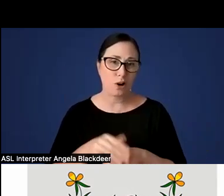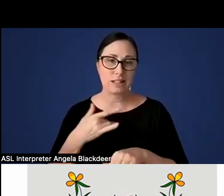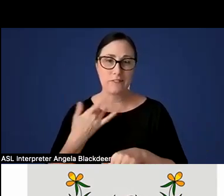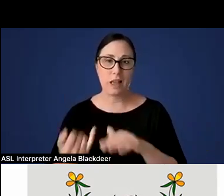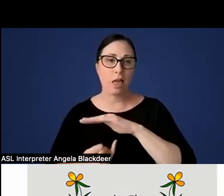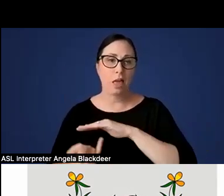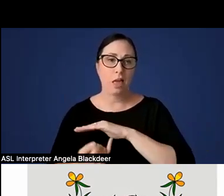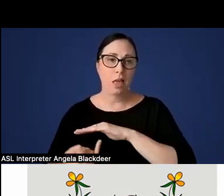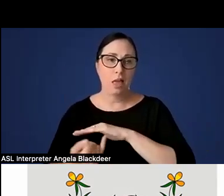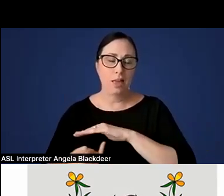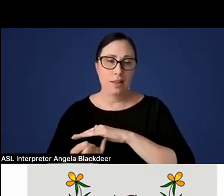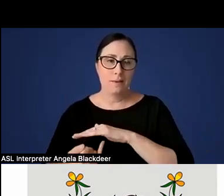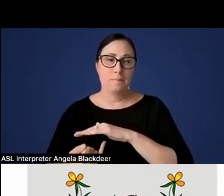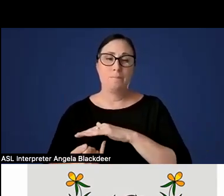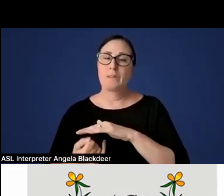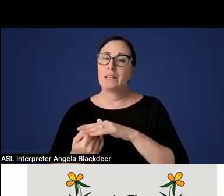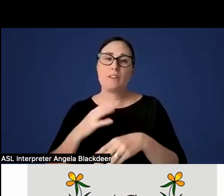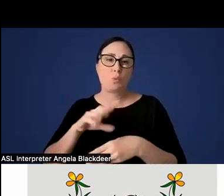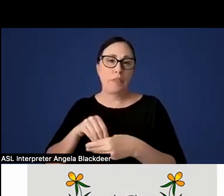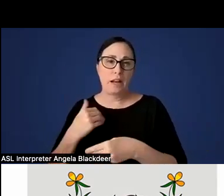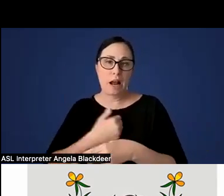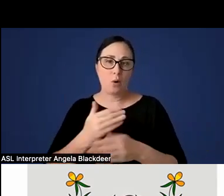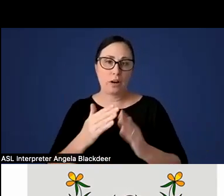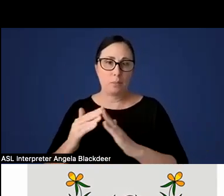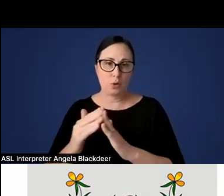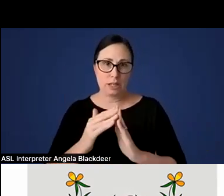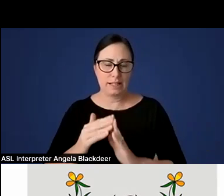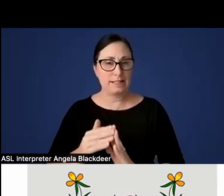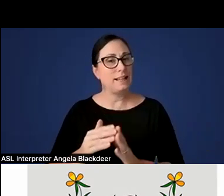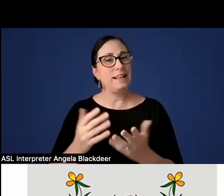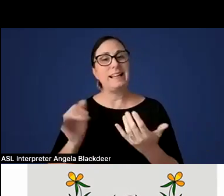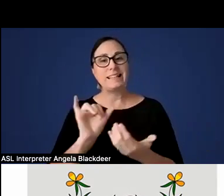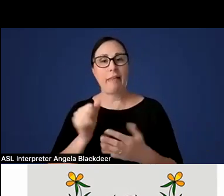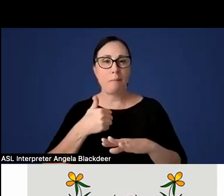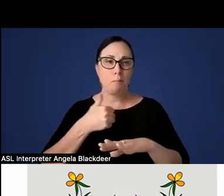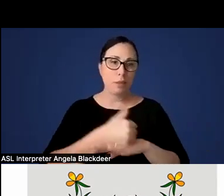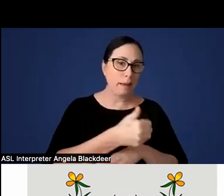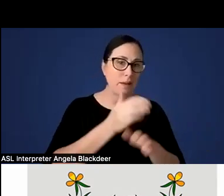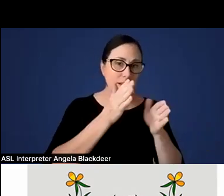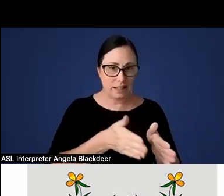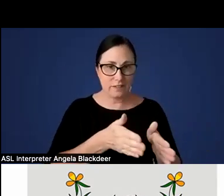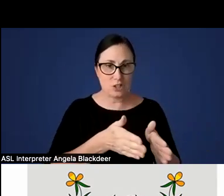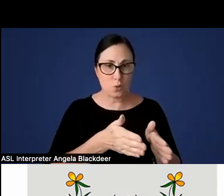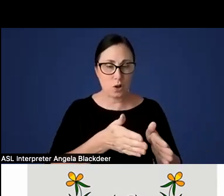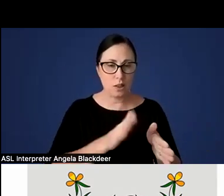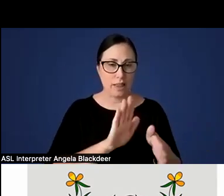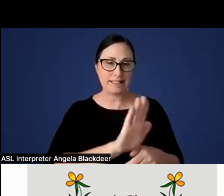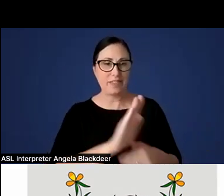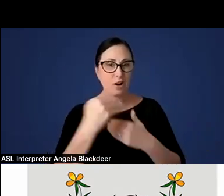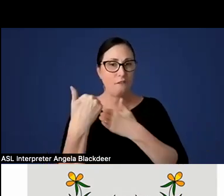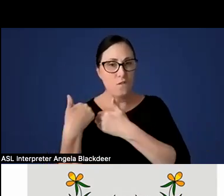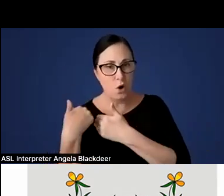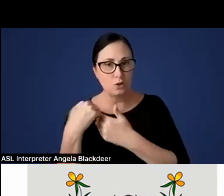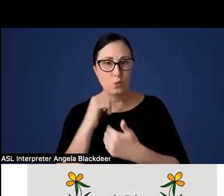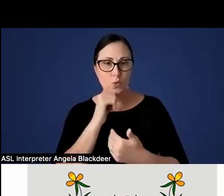and almost as if it's the individual's fault for not being able to access